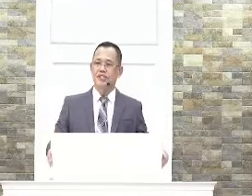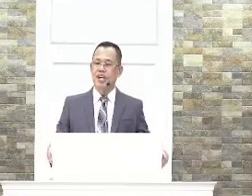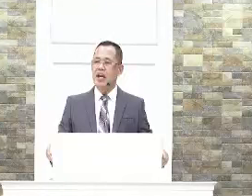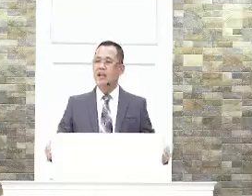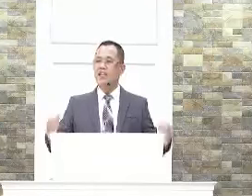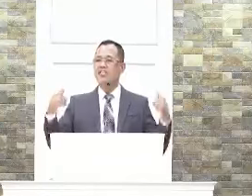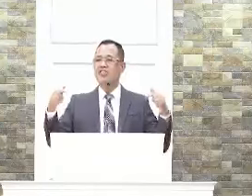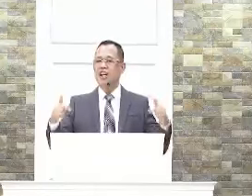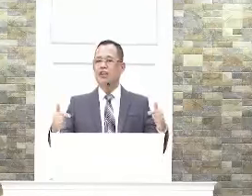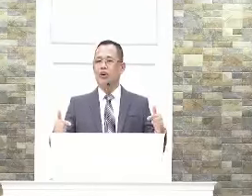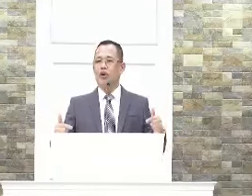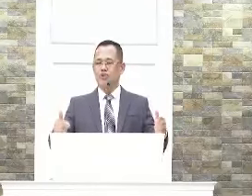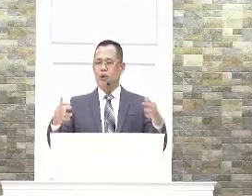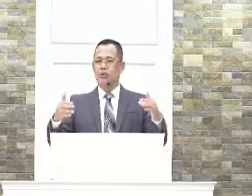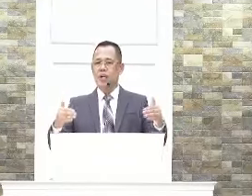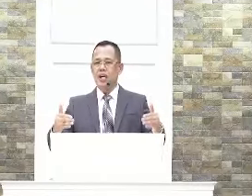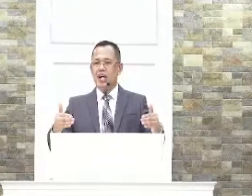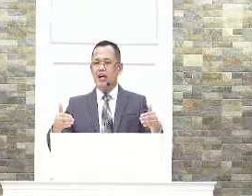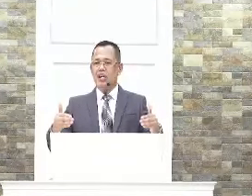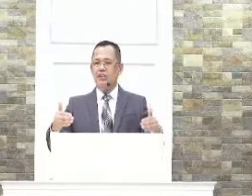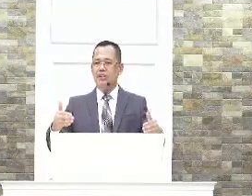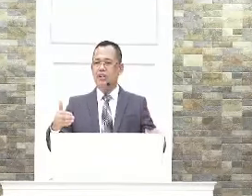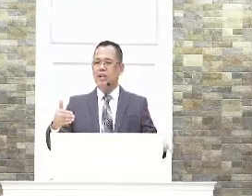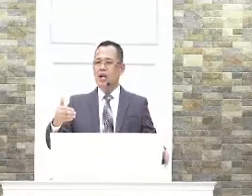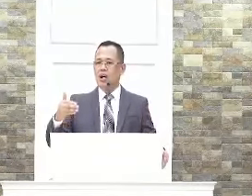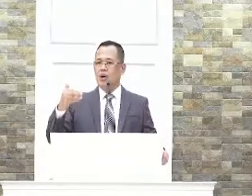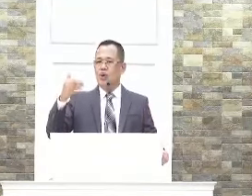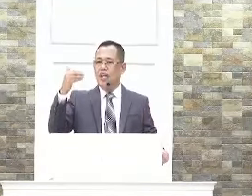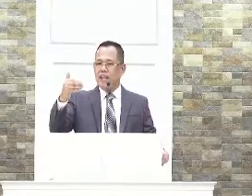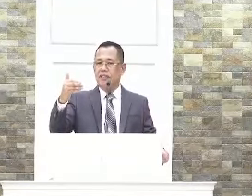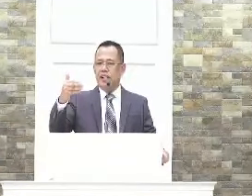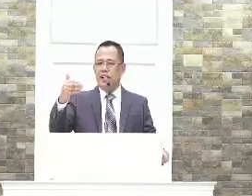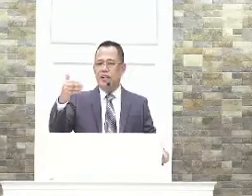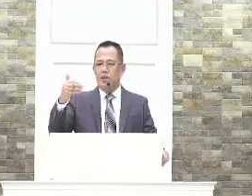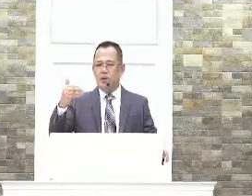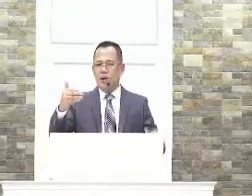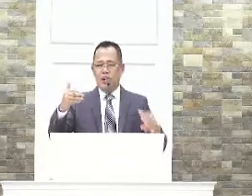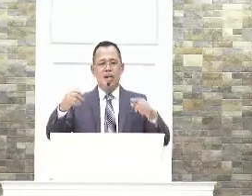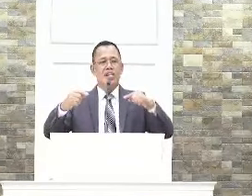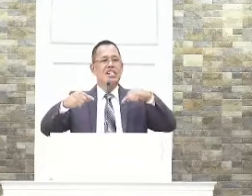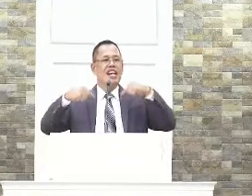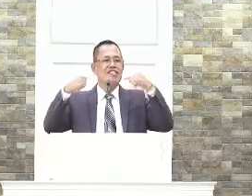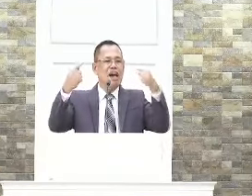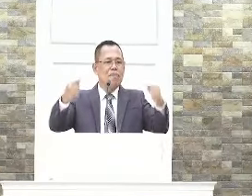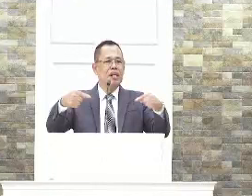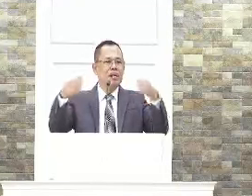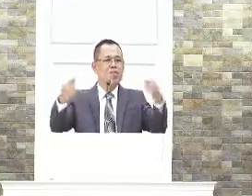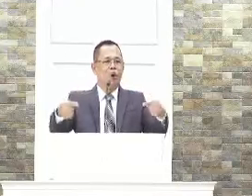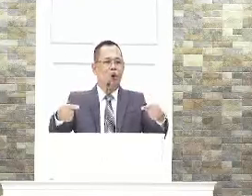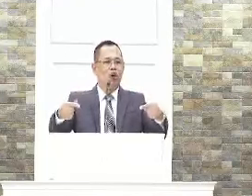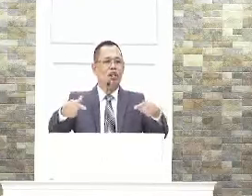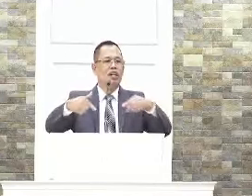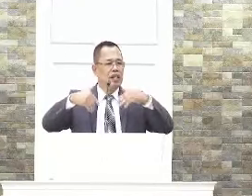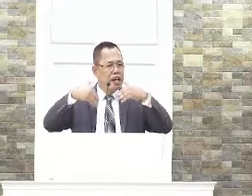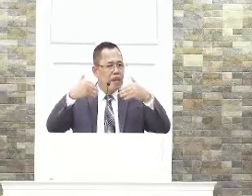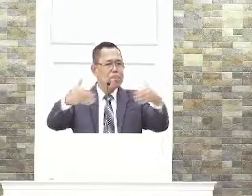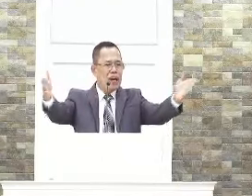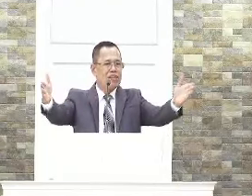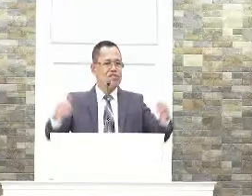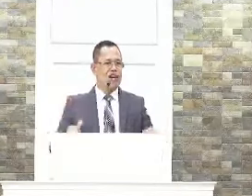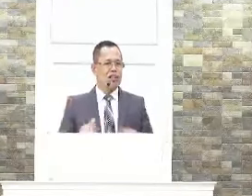Christ this letter also is connected or sinasabi ni Paul